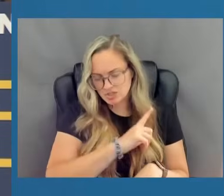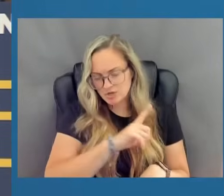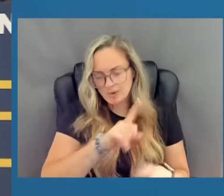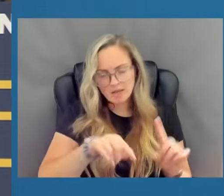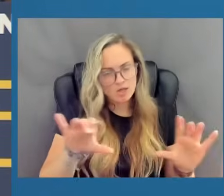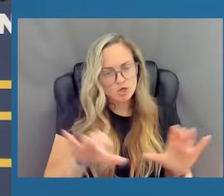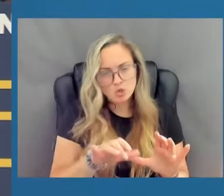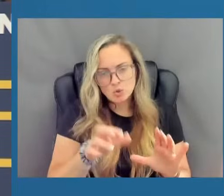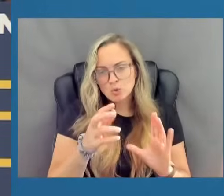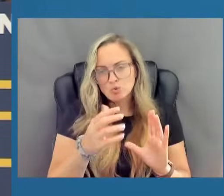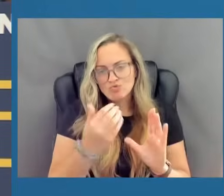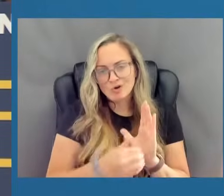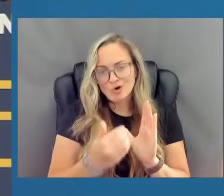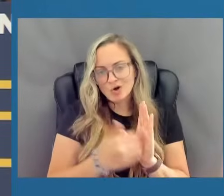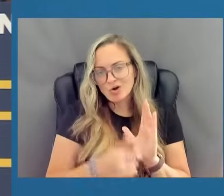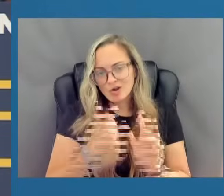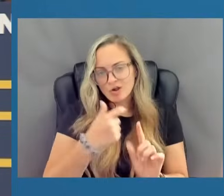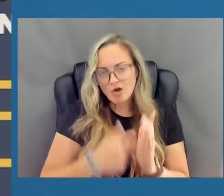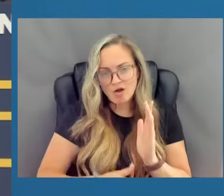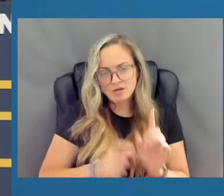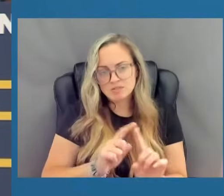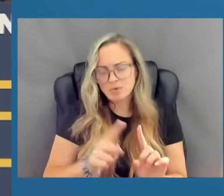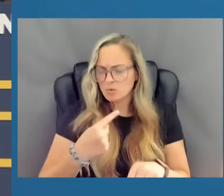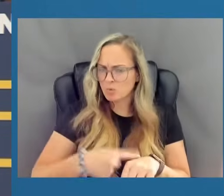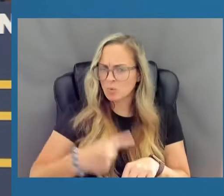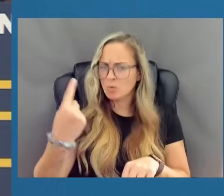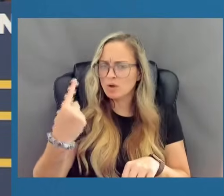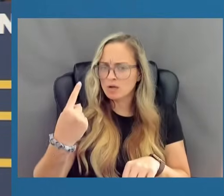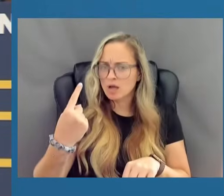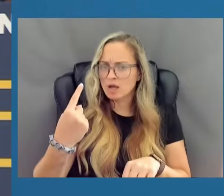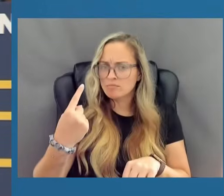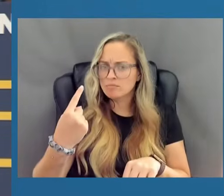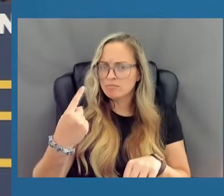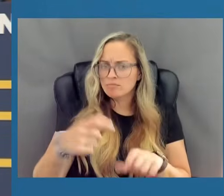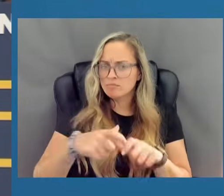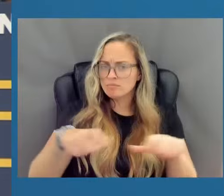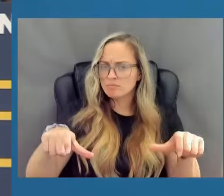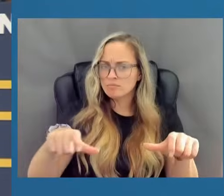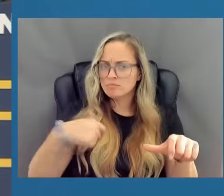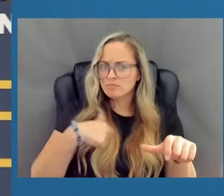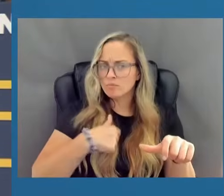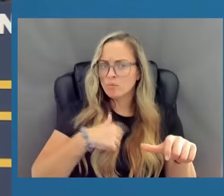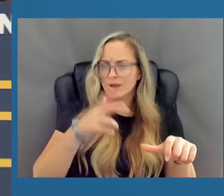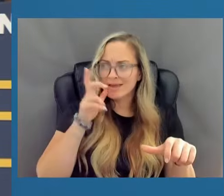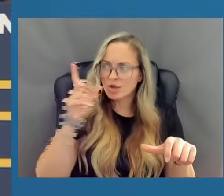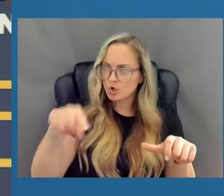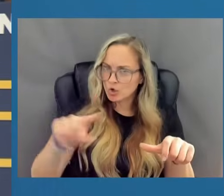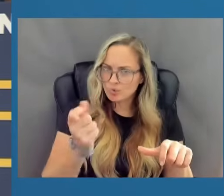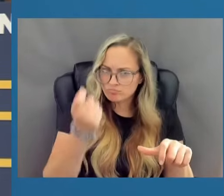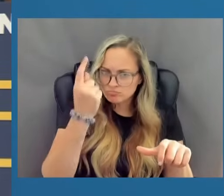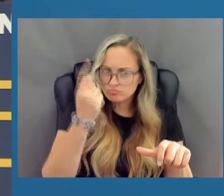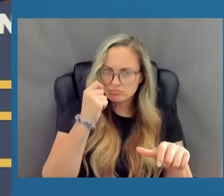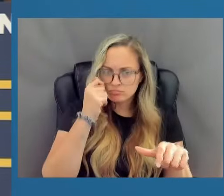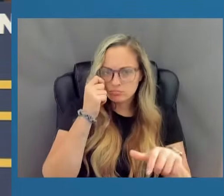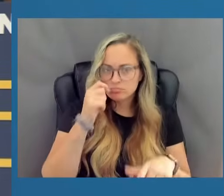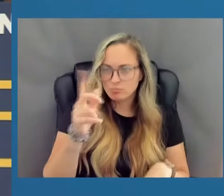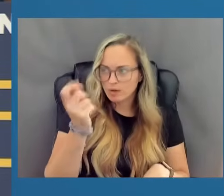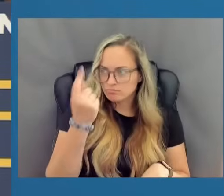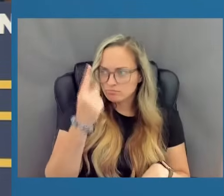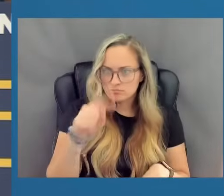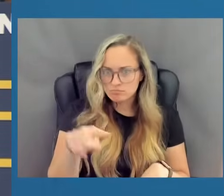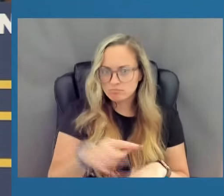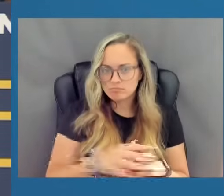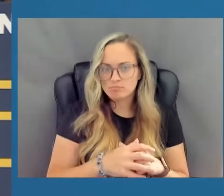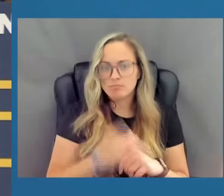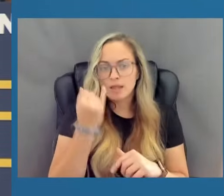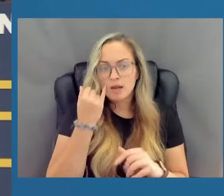recurring costs. But a one-time statement that we hear you, New Yorkers. We hear you. And if we could